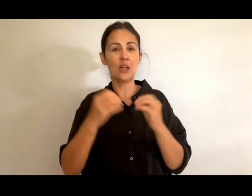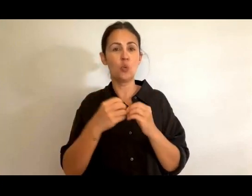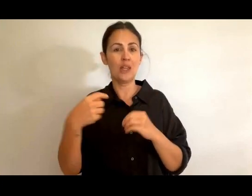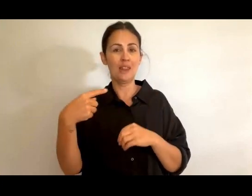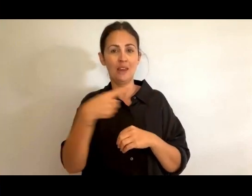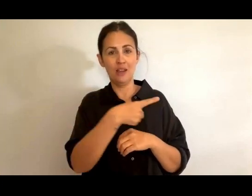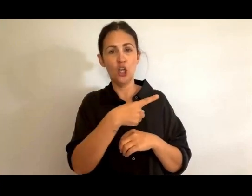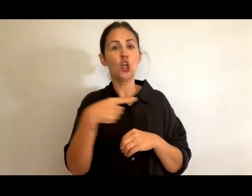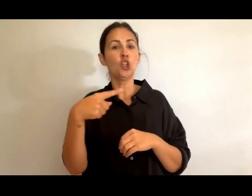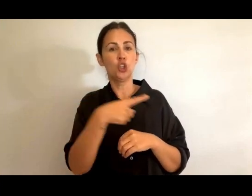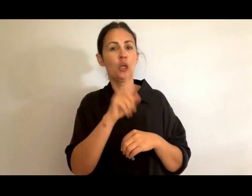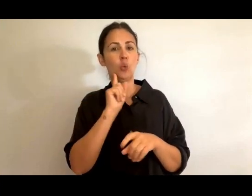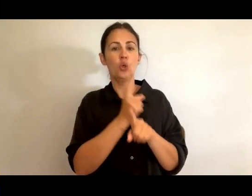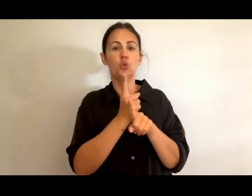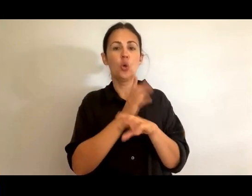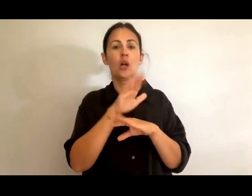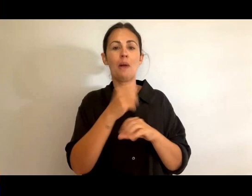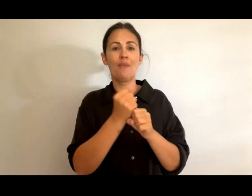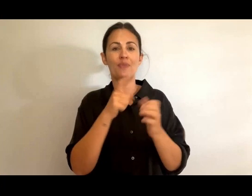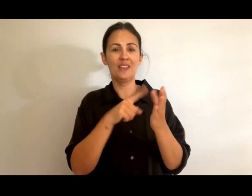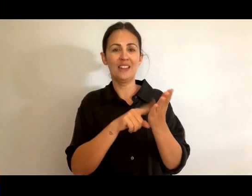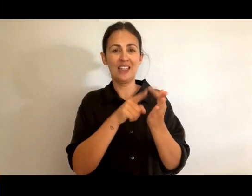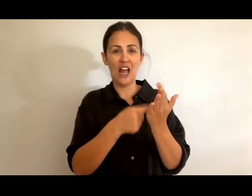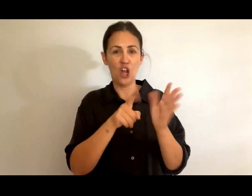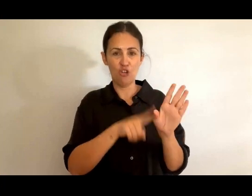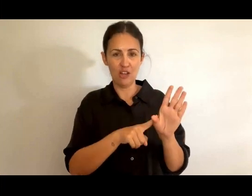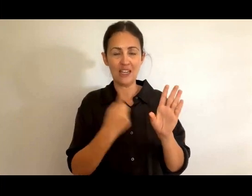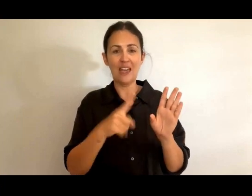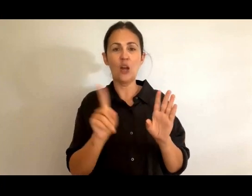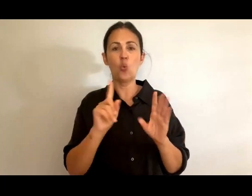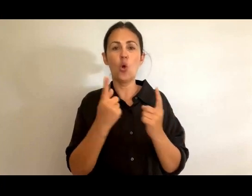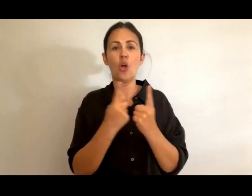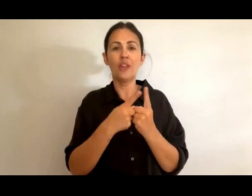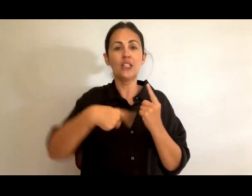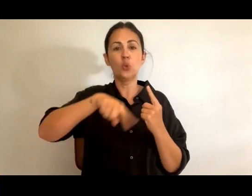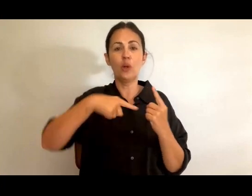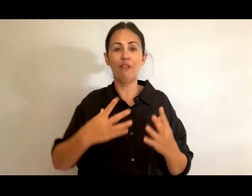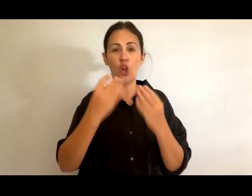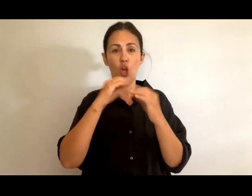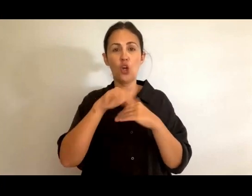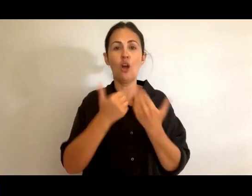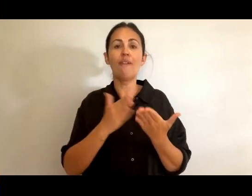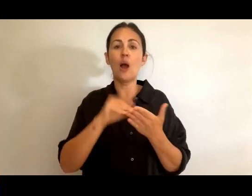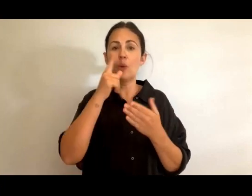and interventions currently underway there to strengthen the gallery as an active space for student learning.